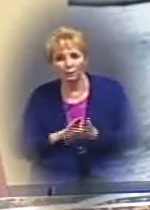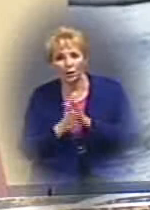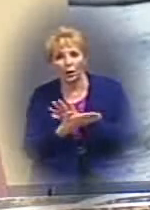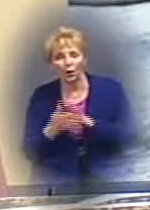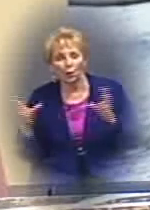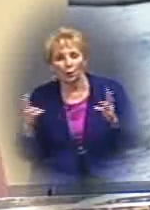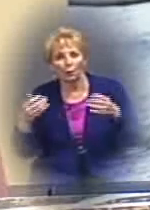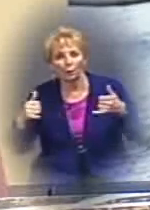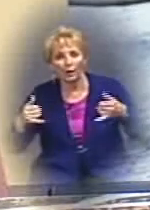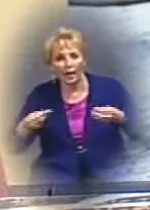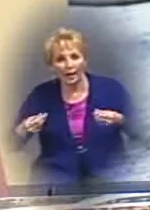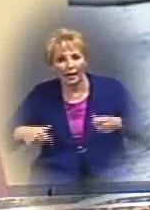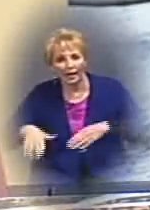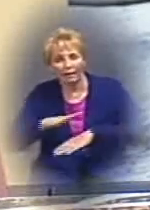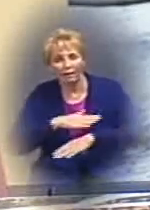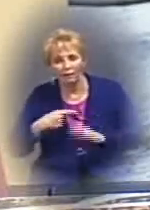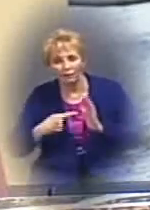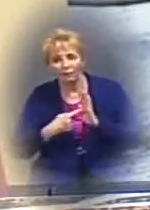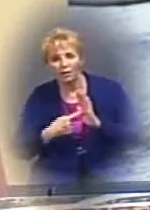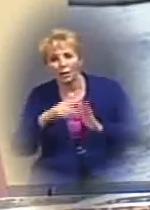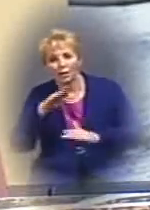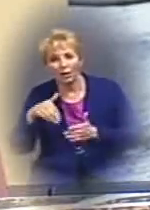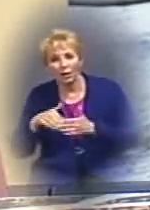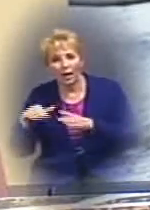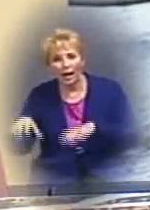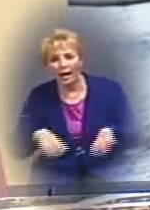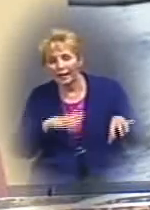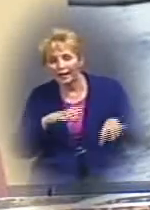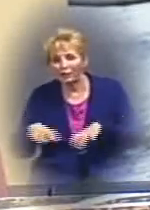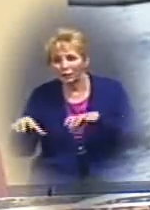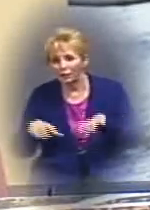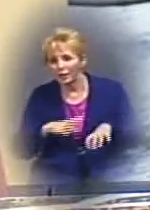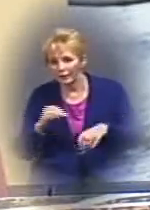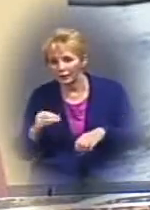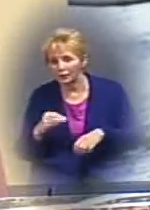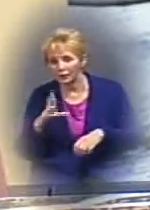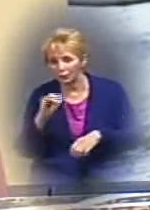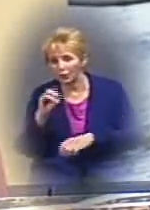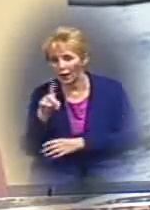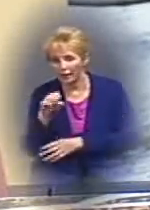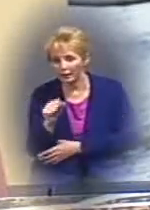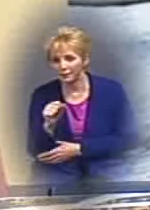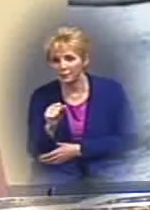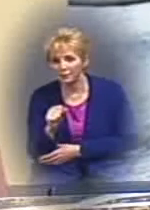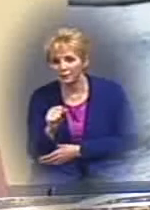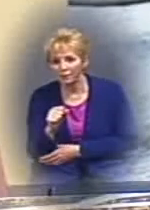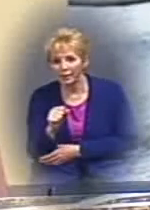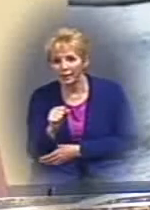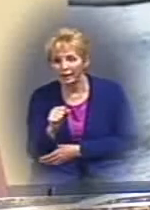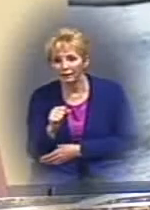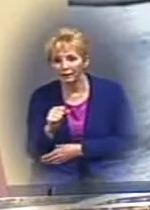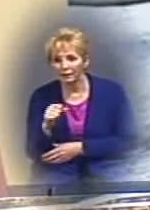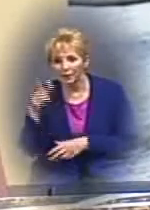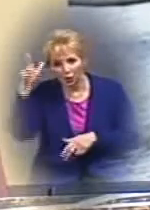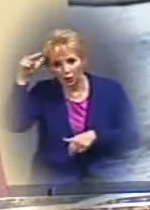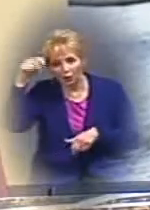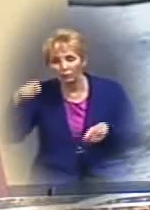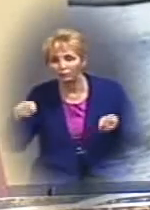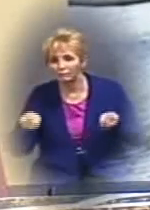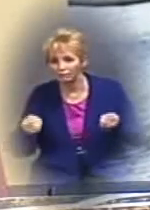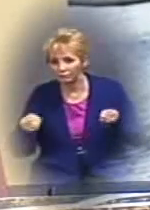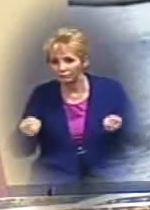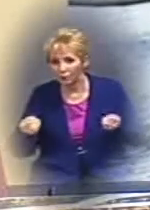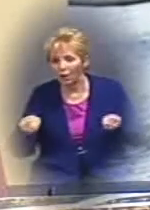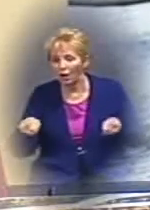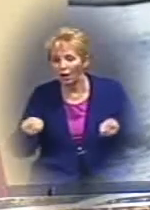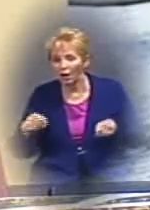winter playland, and it features all free activities and all free rides. The carriage rides, they bring out 3 carriage rides that we